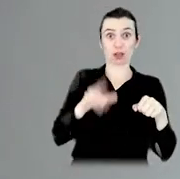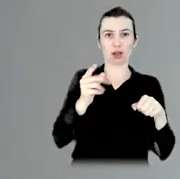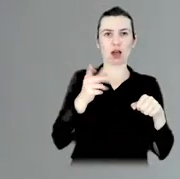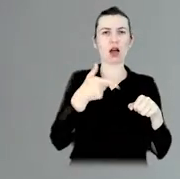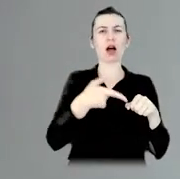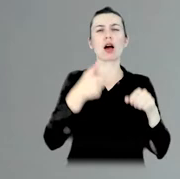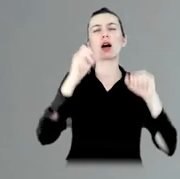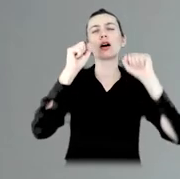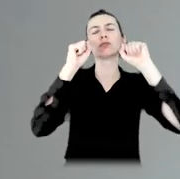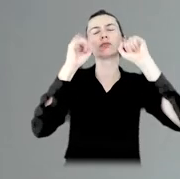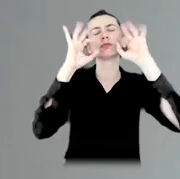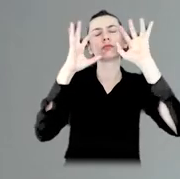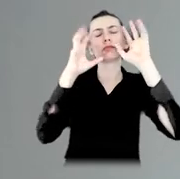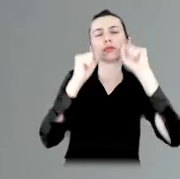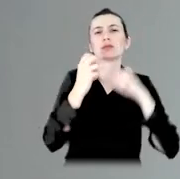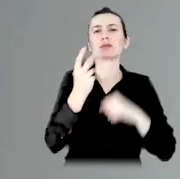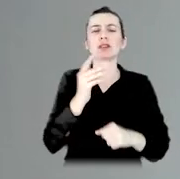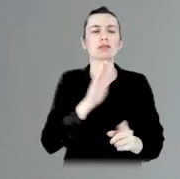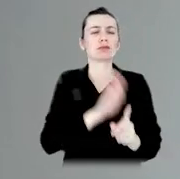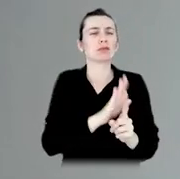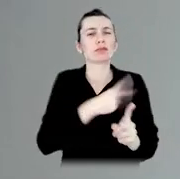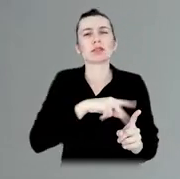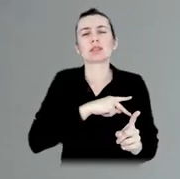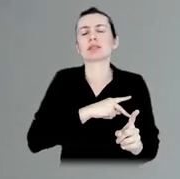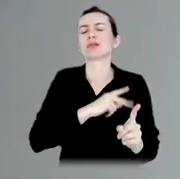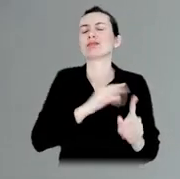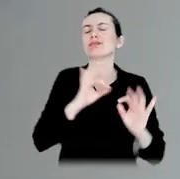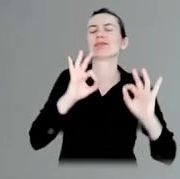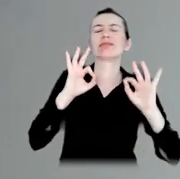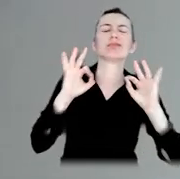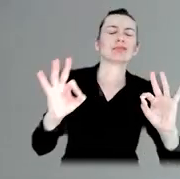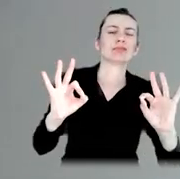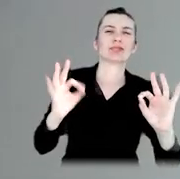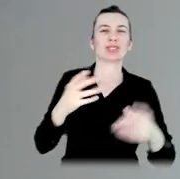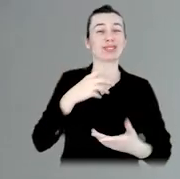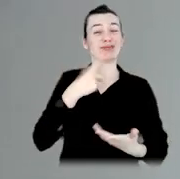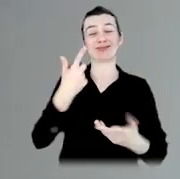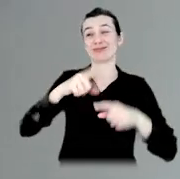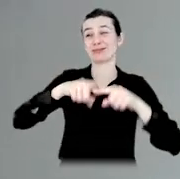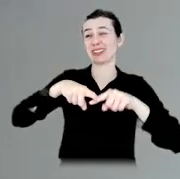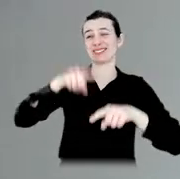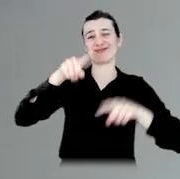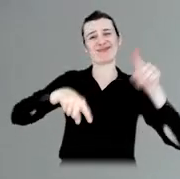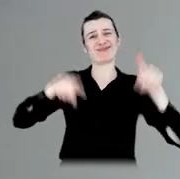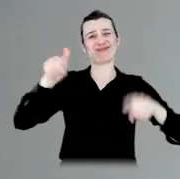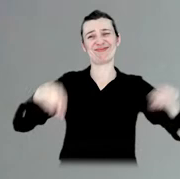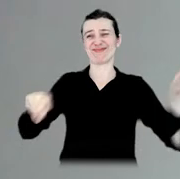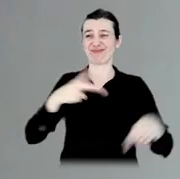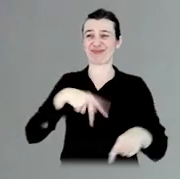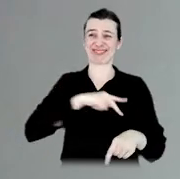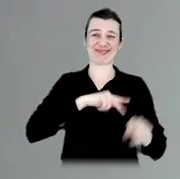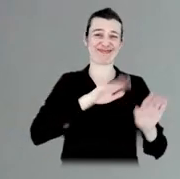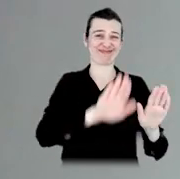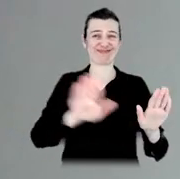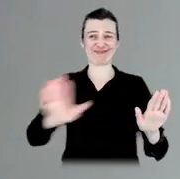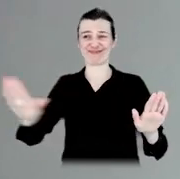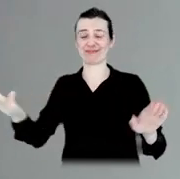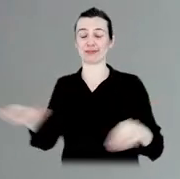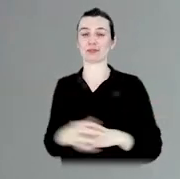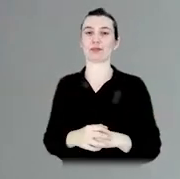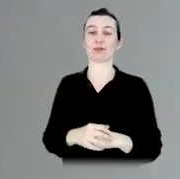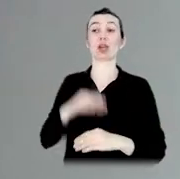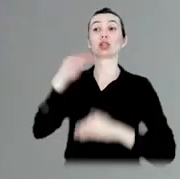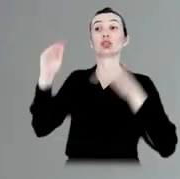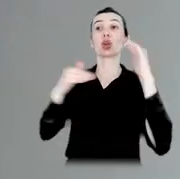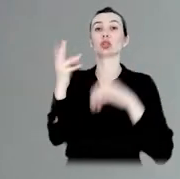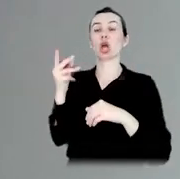amazing dog. Mm-hmm. And so, you know, every dog is an individual, cats as well. We can tell a lot more about an